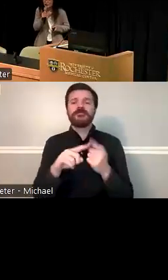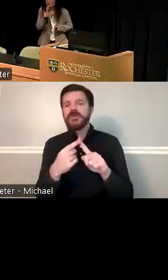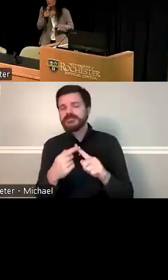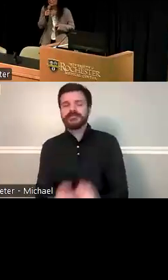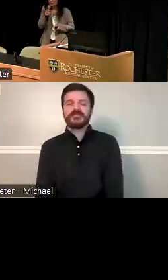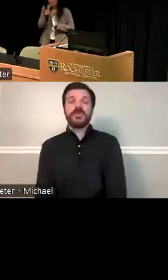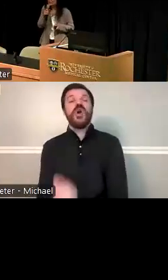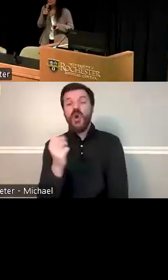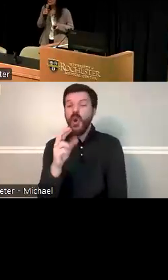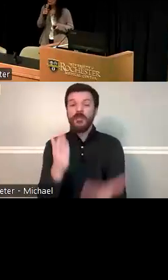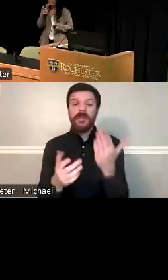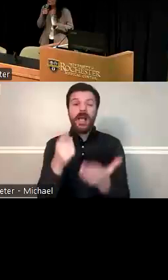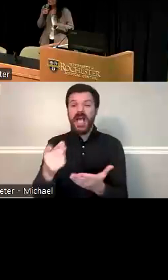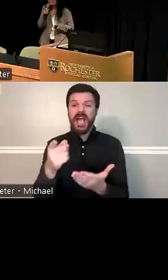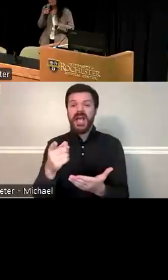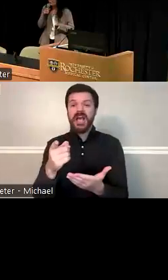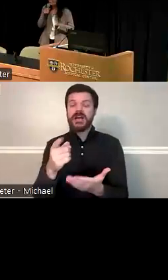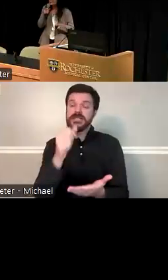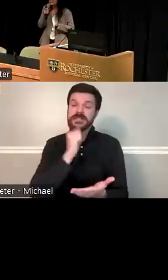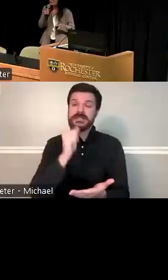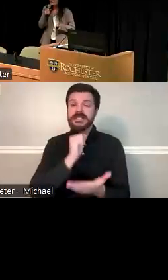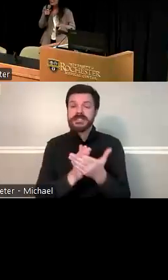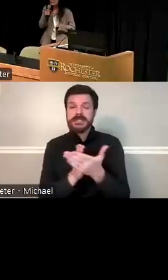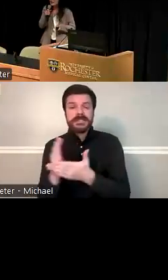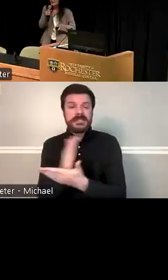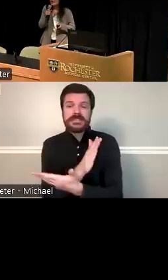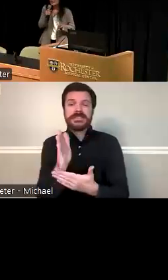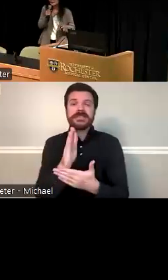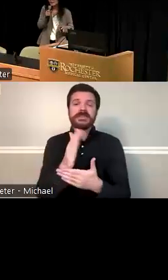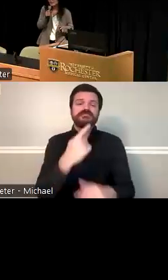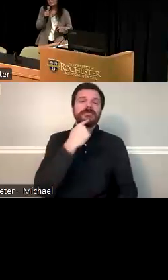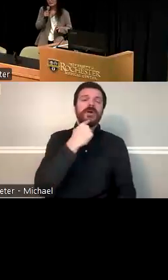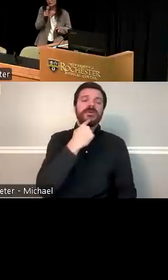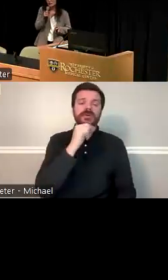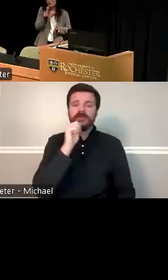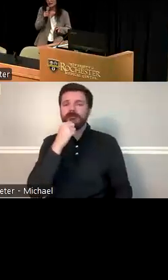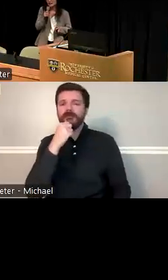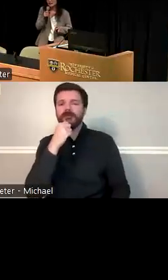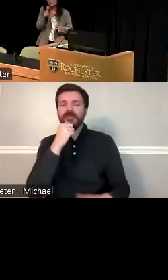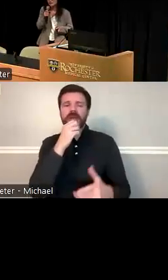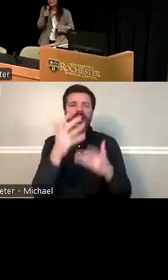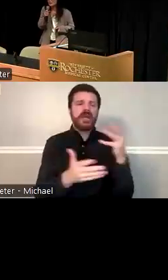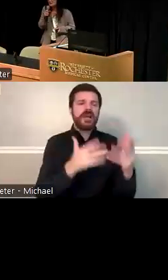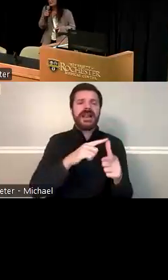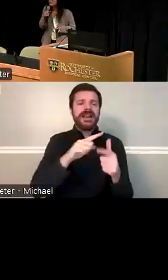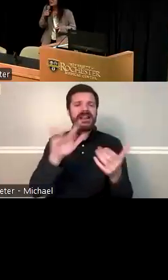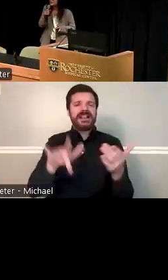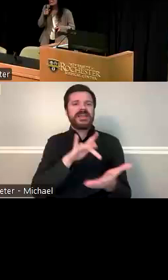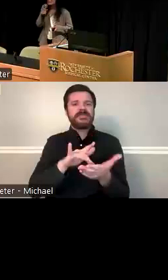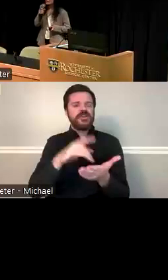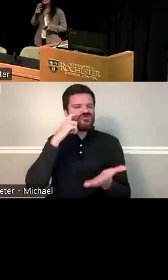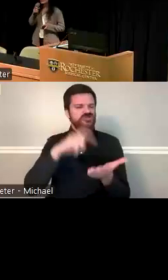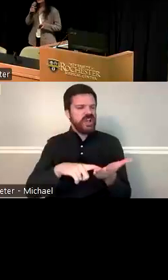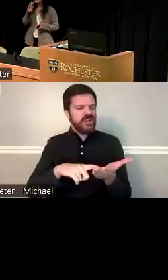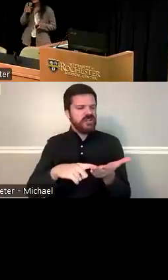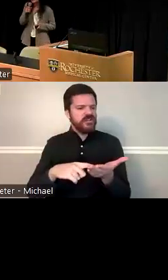you've gone through a lot of difficulties, disappointments, and suffering, and in the midst of it, you realize that you're not defeated. You can